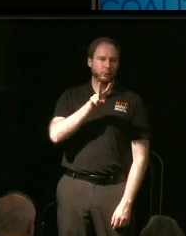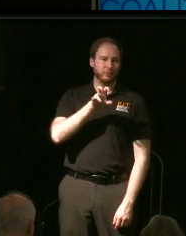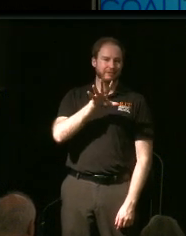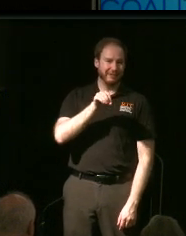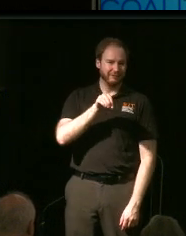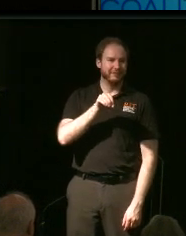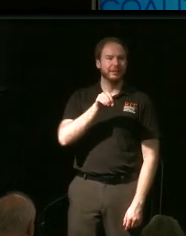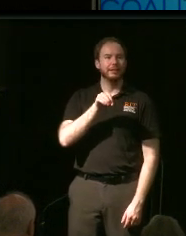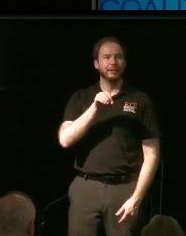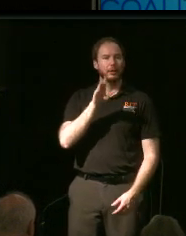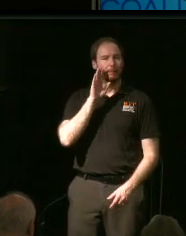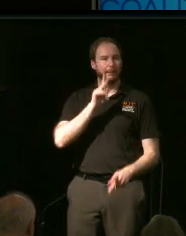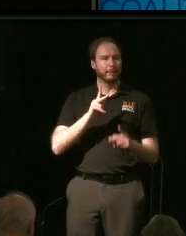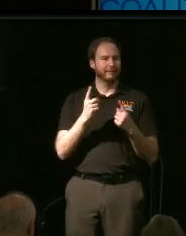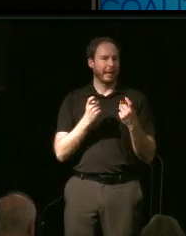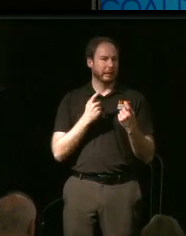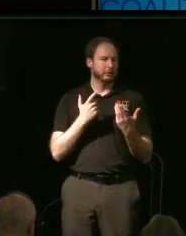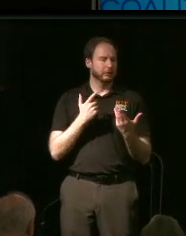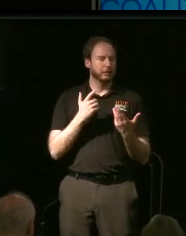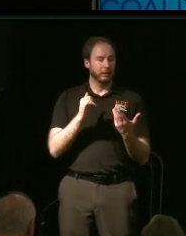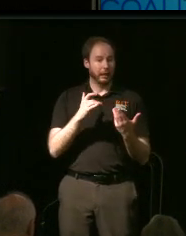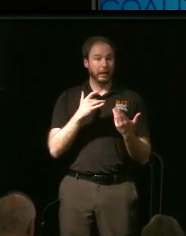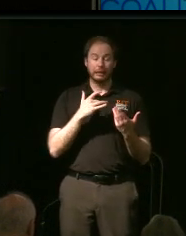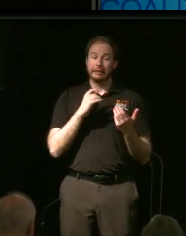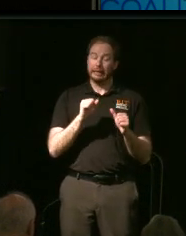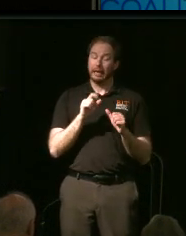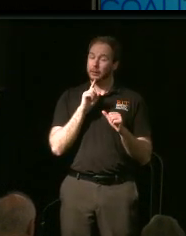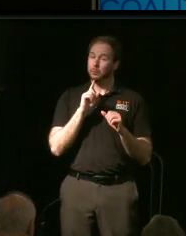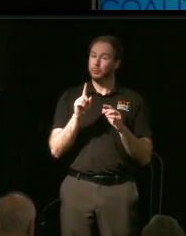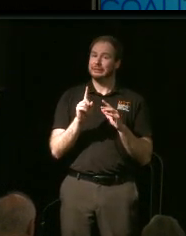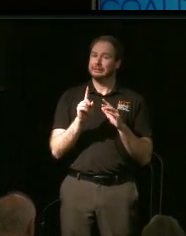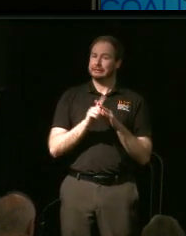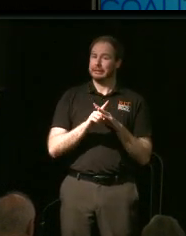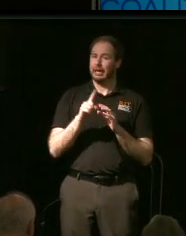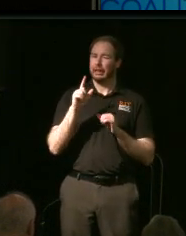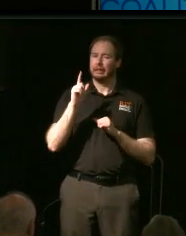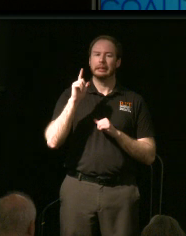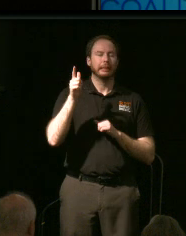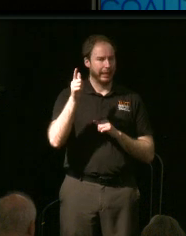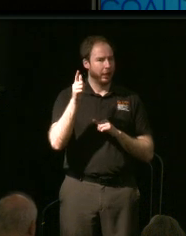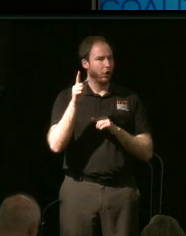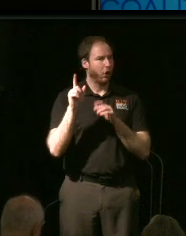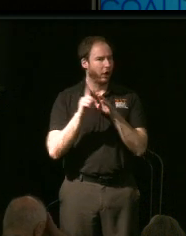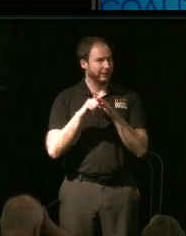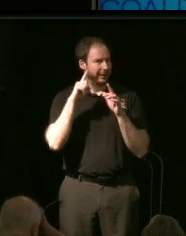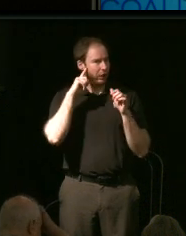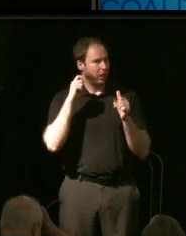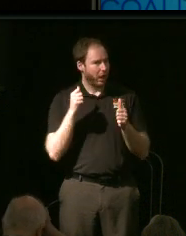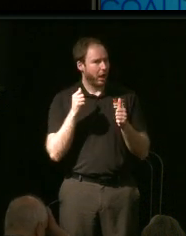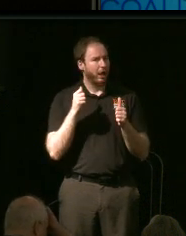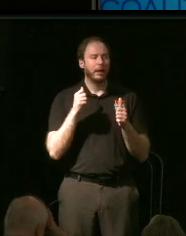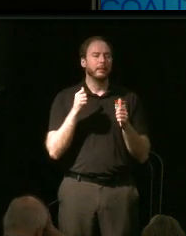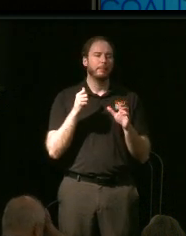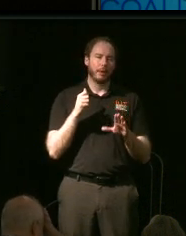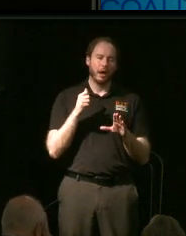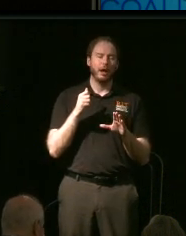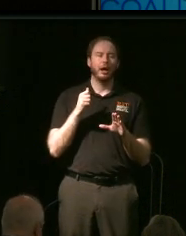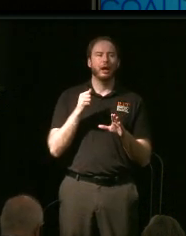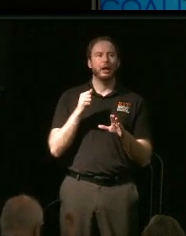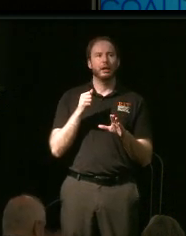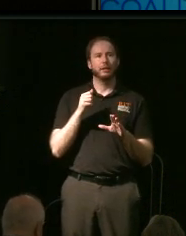I know people have asked about this. They do present usually with later onset hearing loss, but they also have something